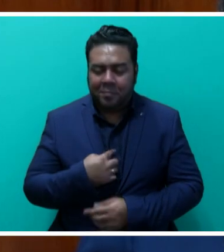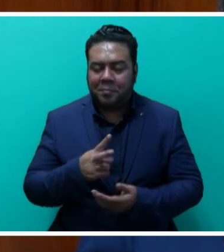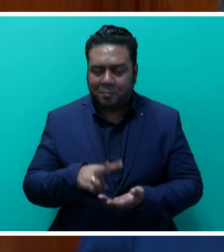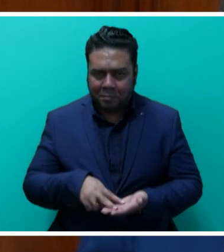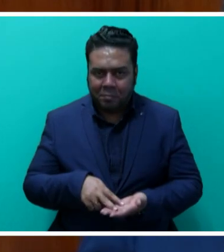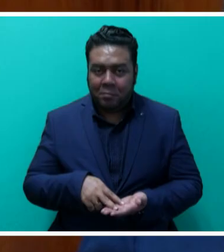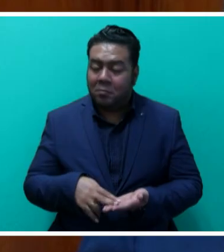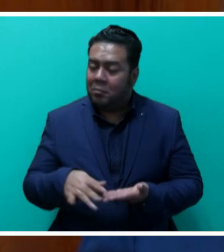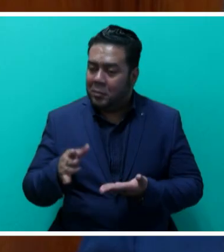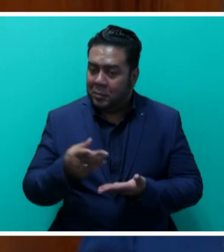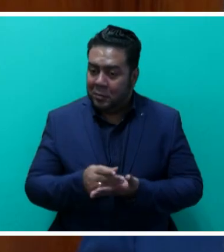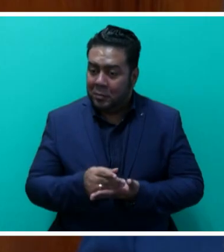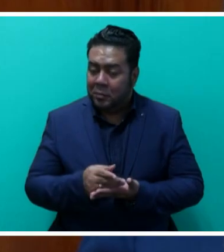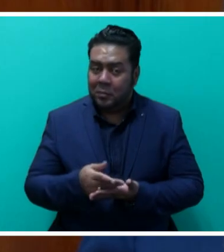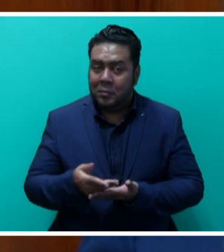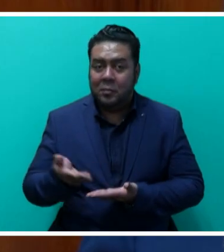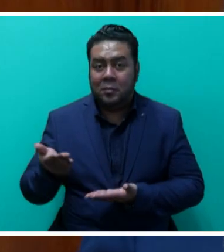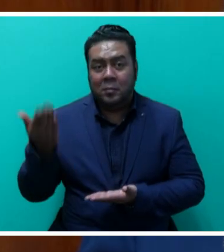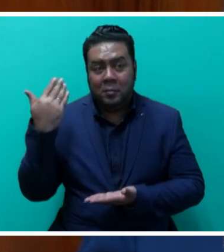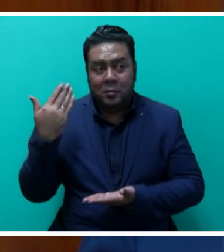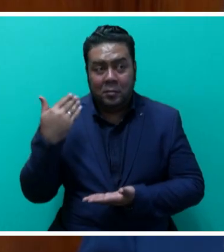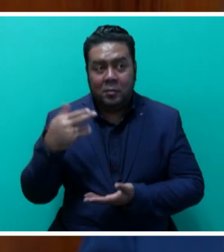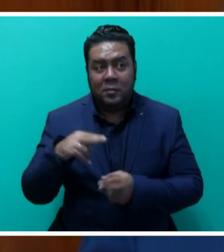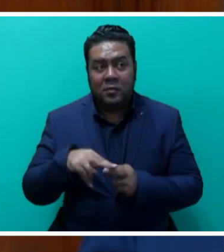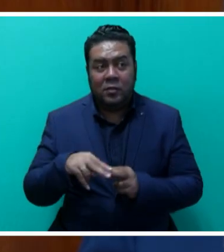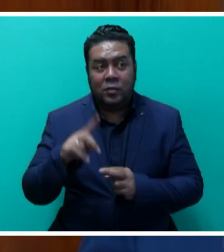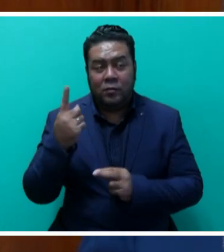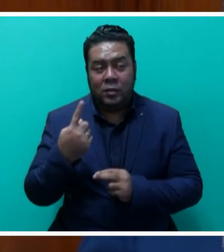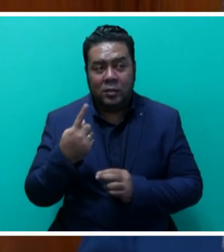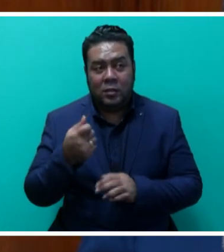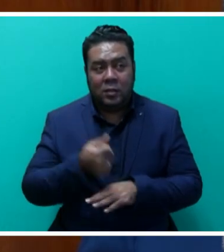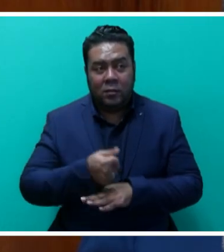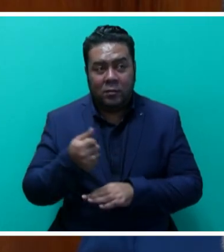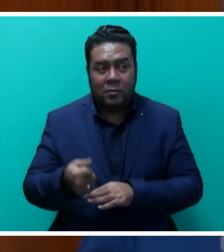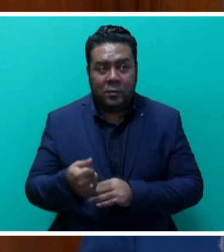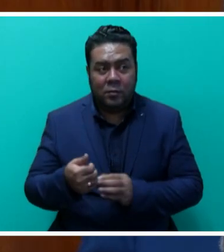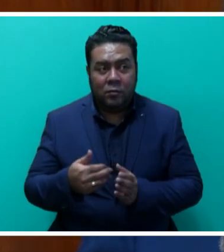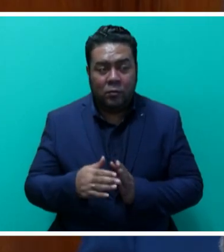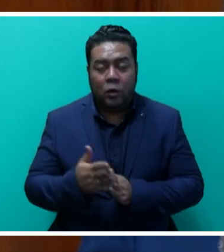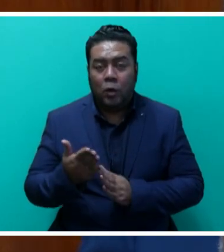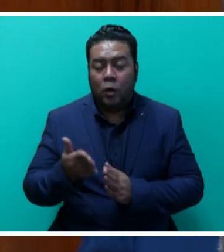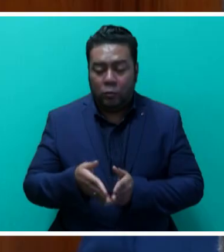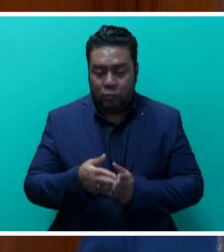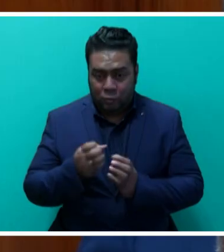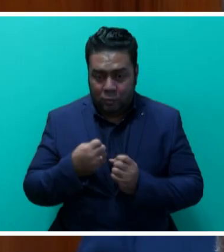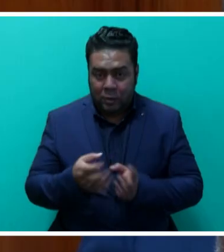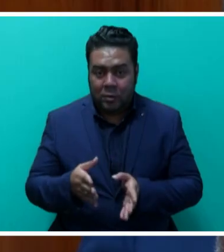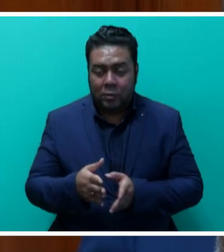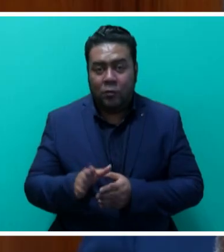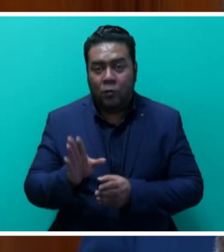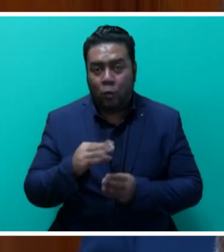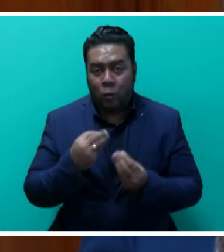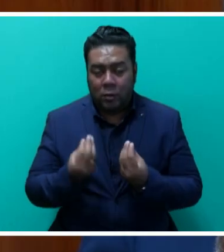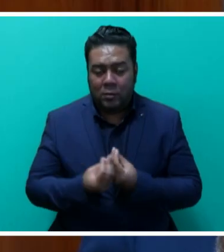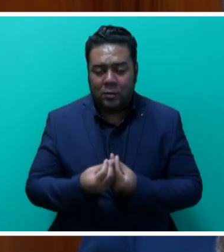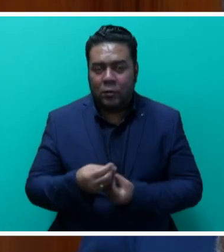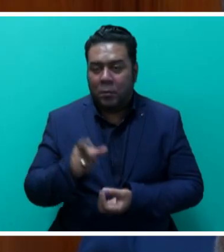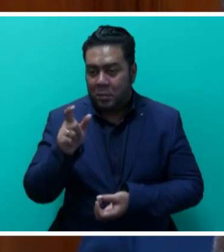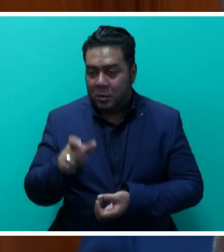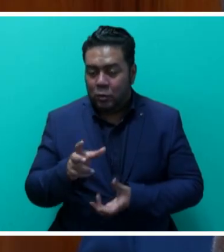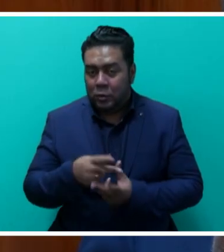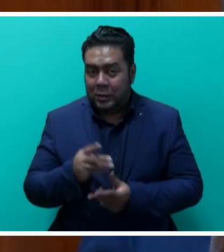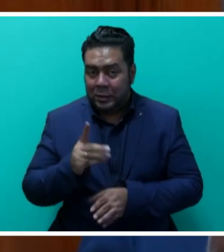give credit to the former Fiji First government for initiating the grants to organizations for persons